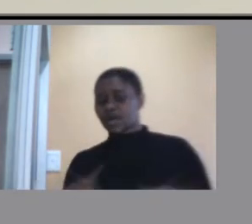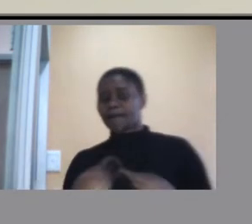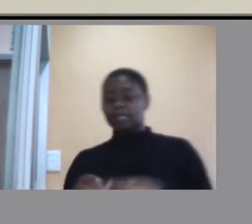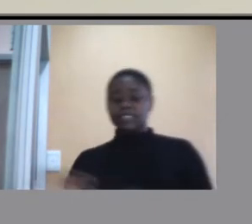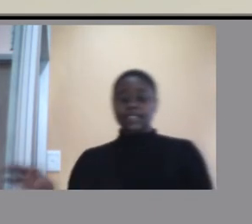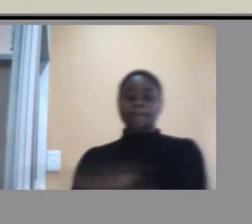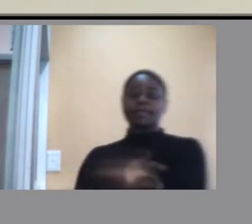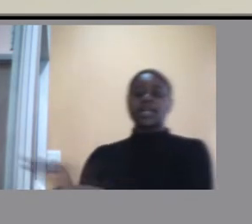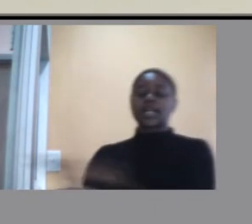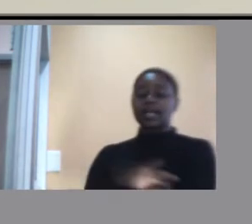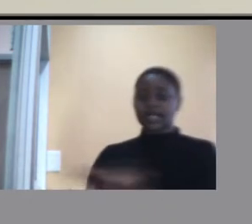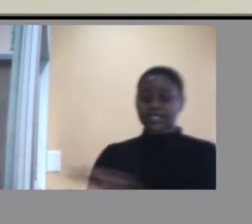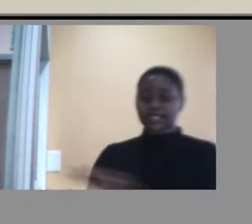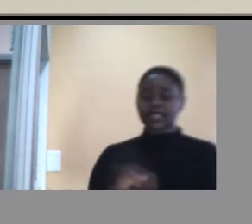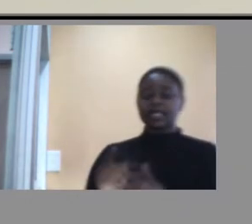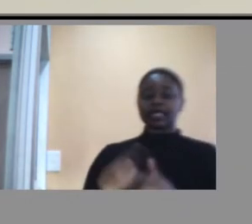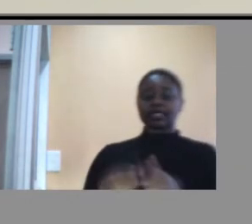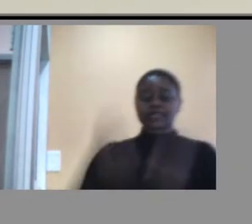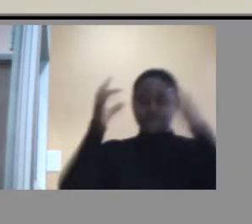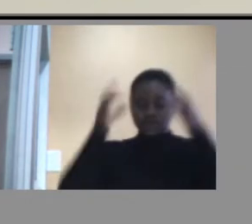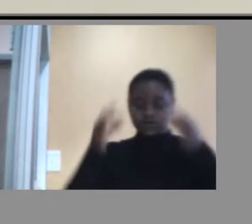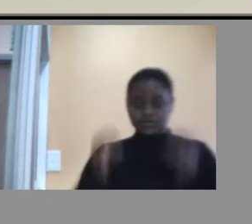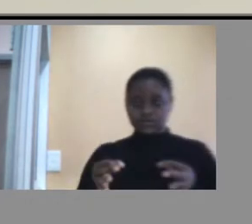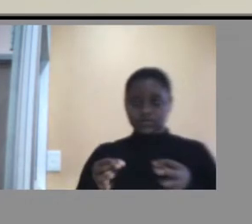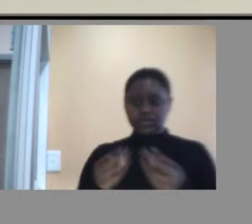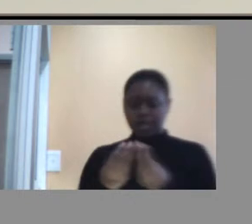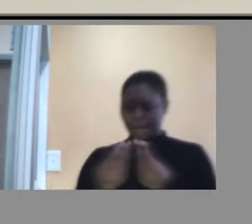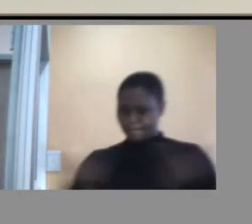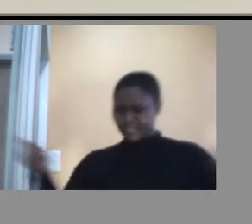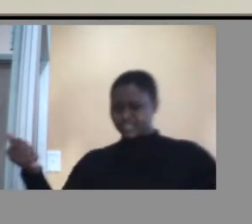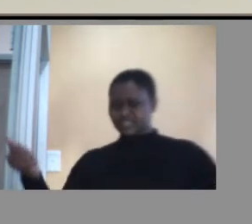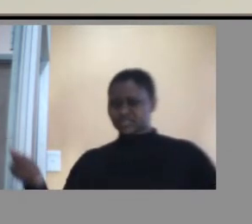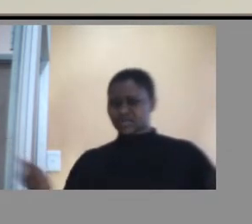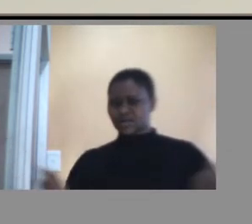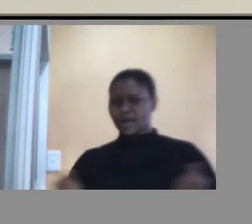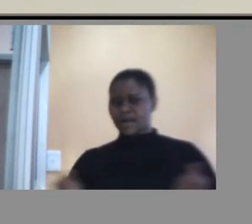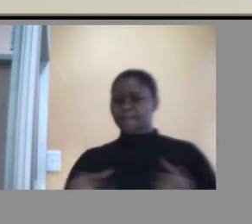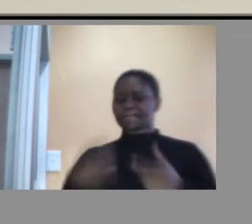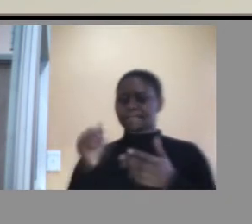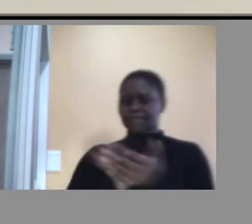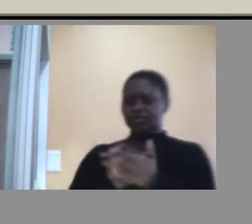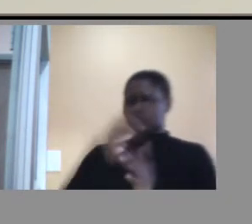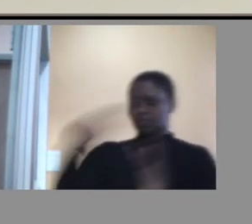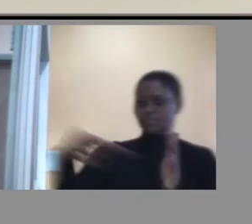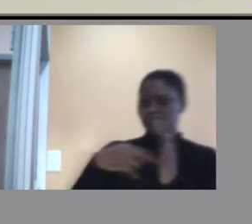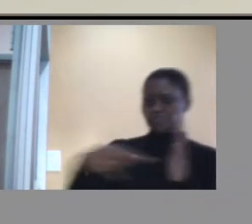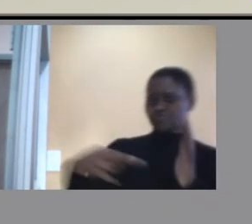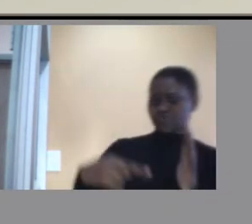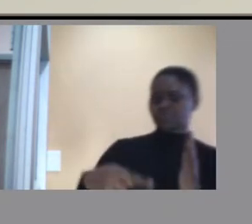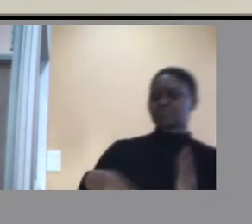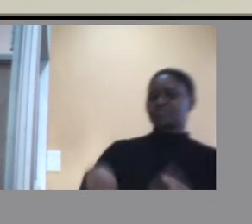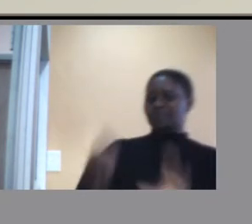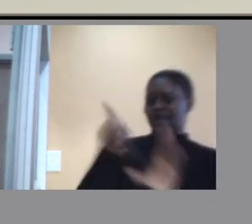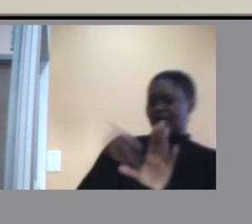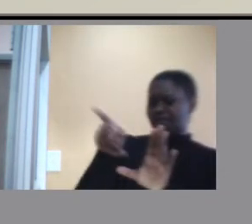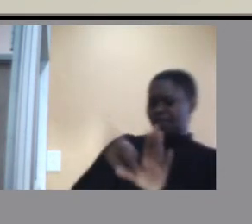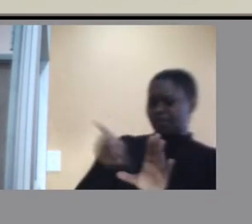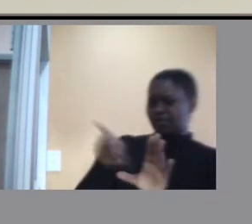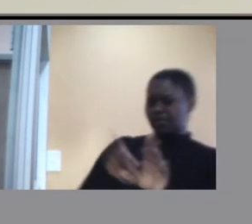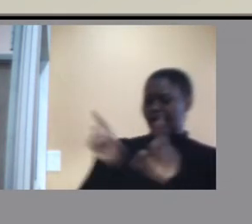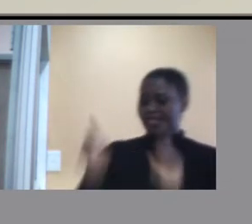arrangement, it therefore decided that material incentives must play a prominent part in consequently